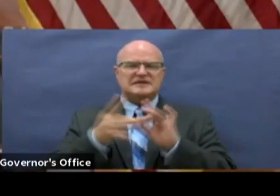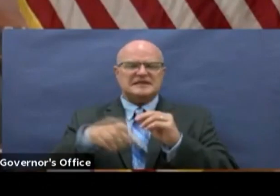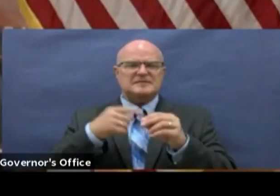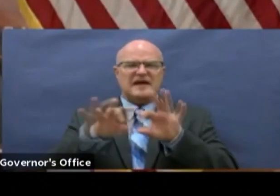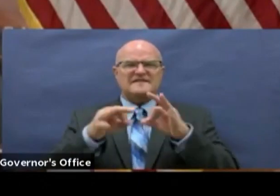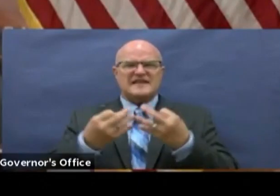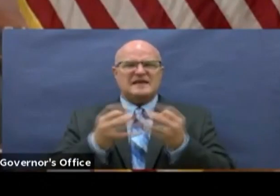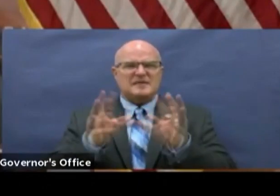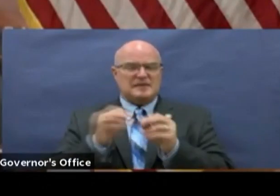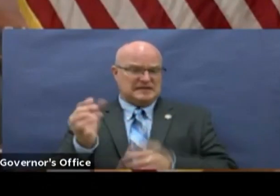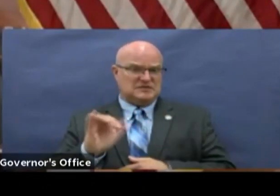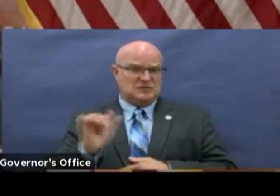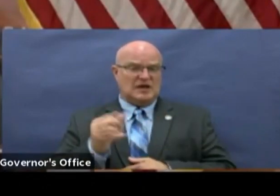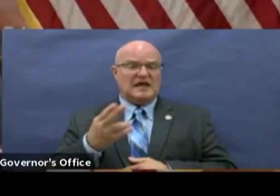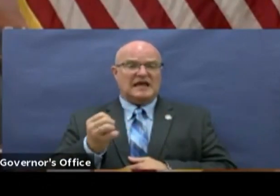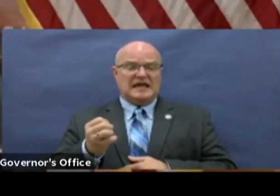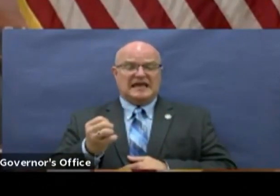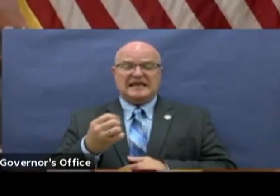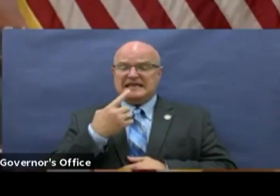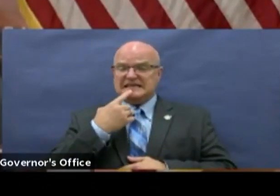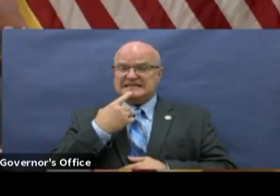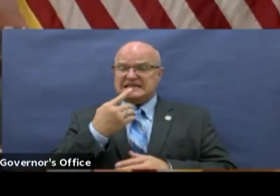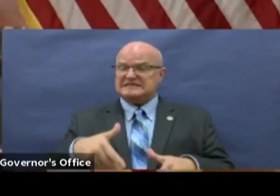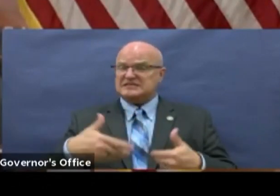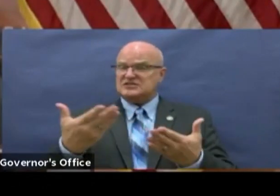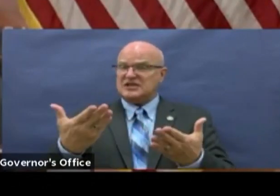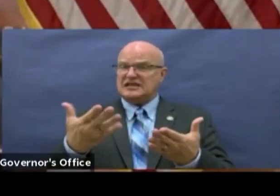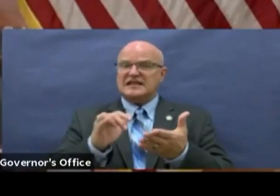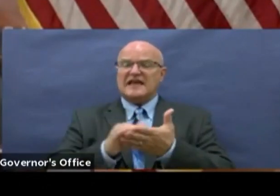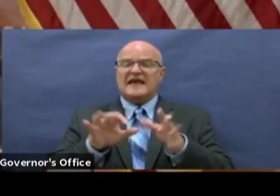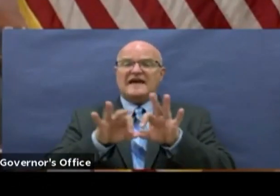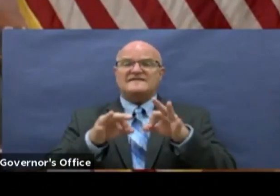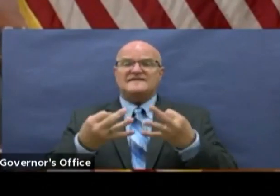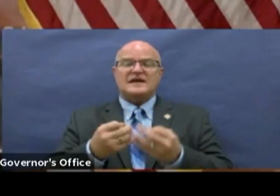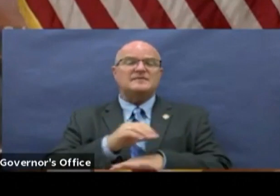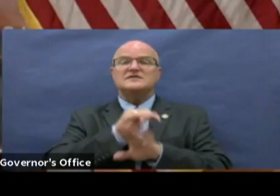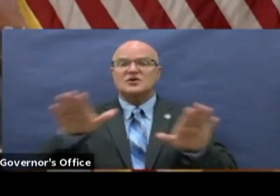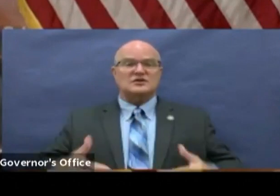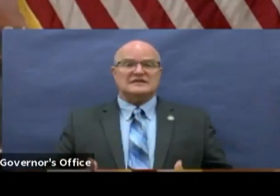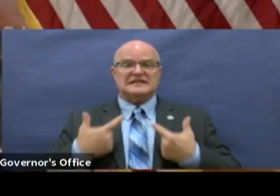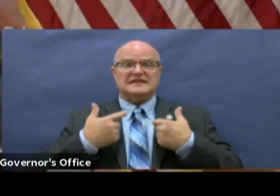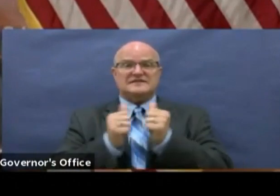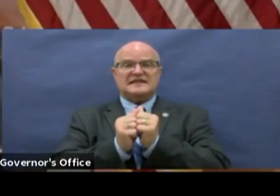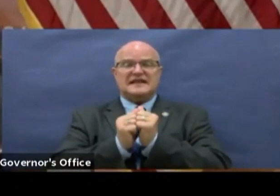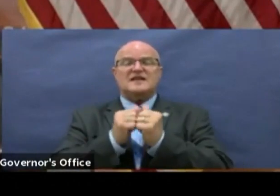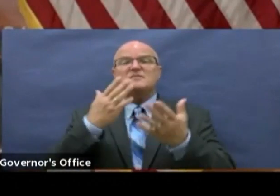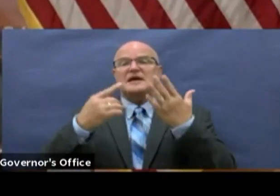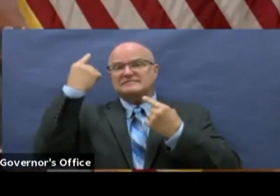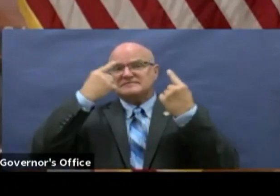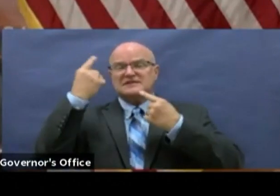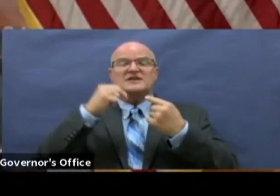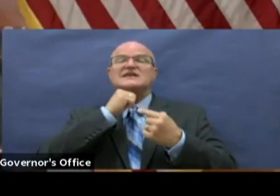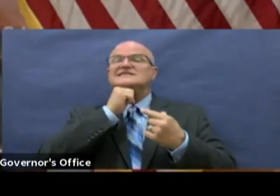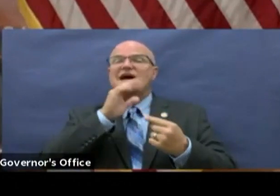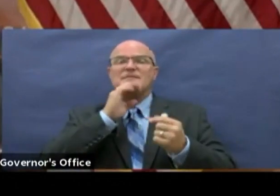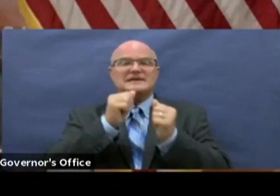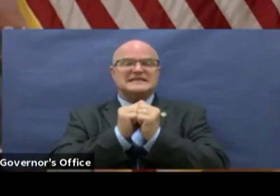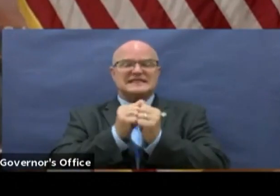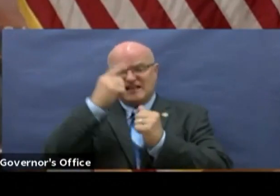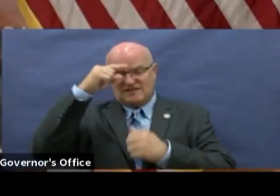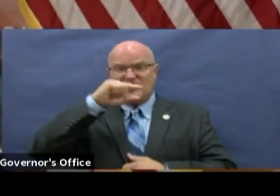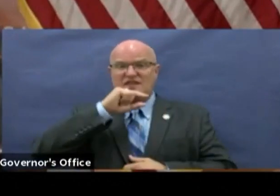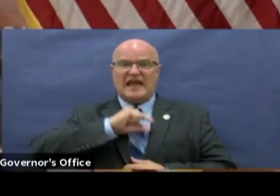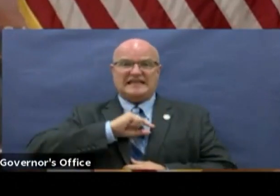gatherings as well, and he went so far as to suggest that families that don't live together might have to consider not even being together for